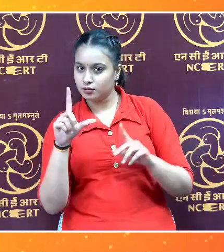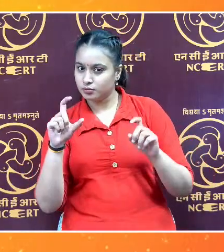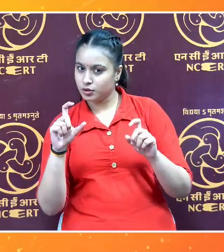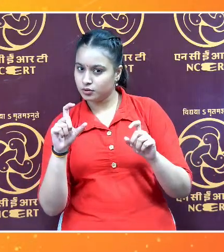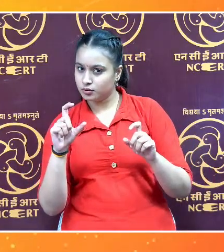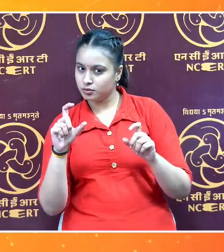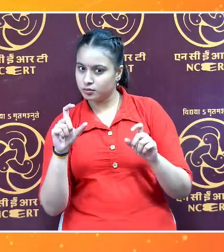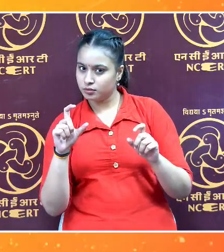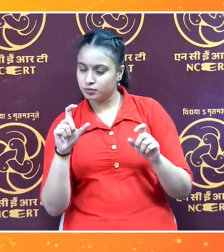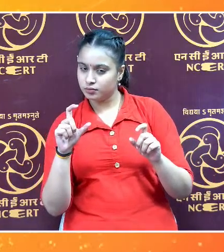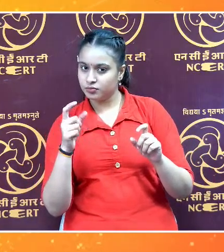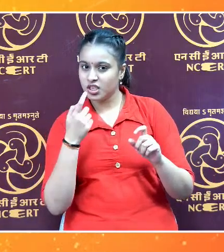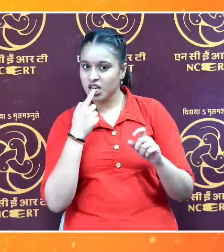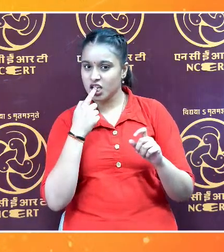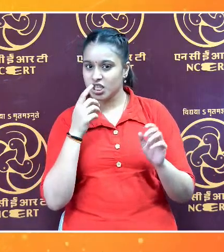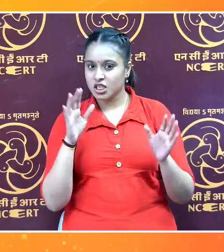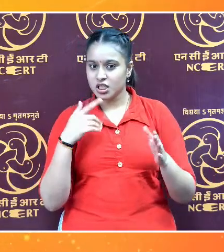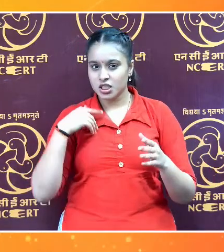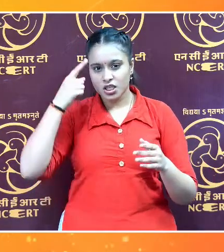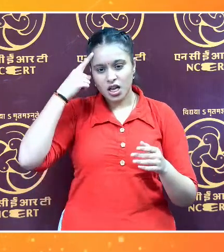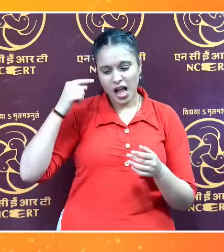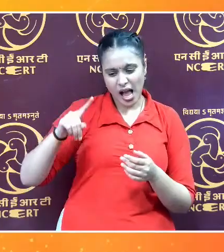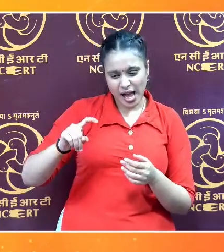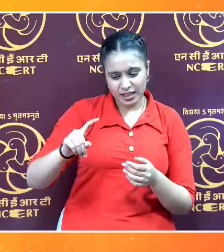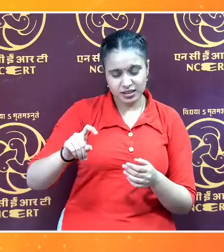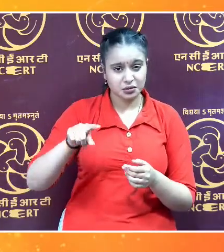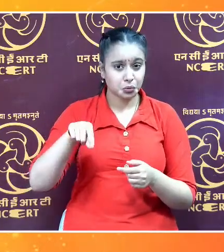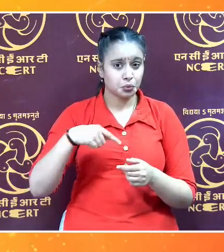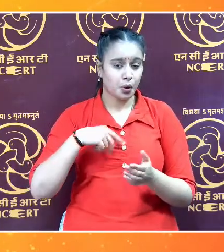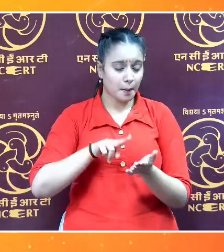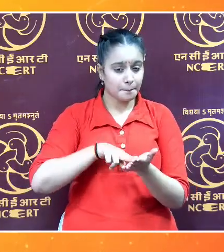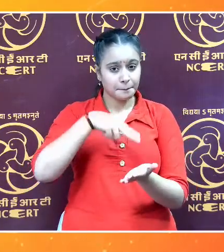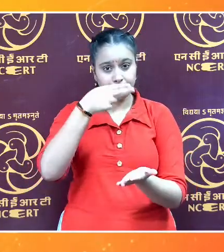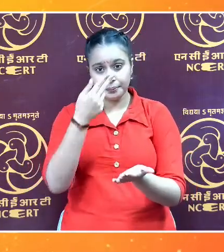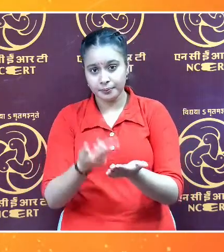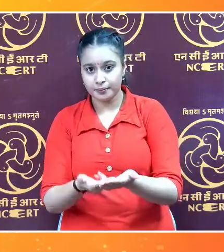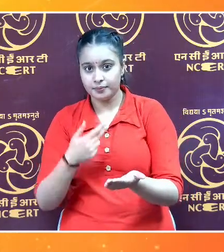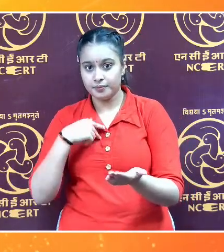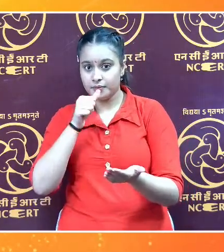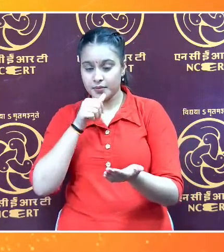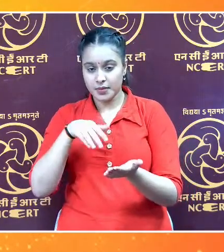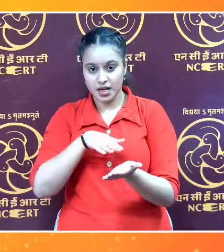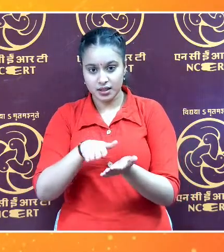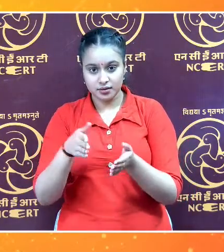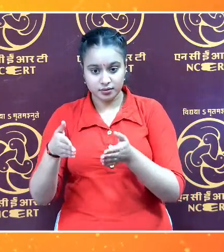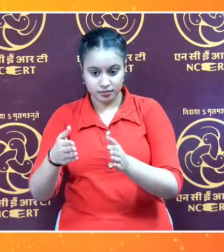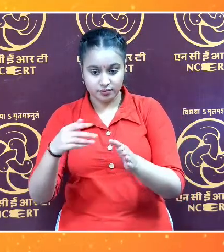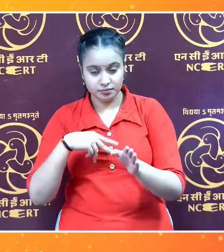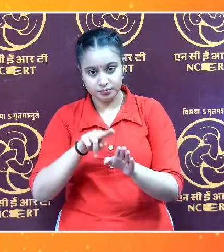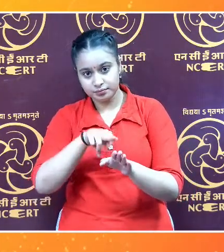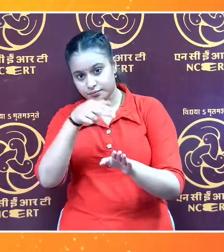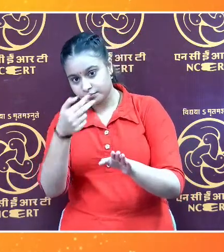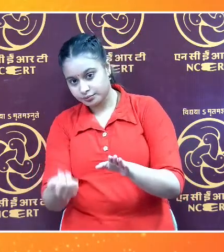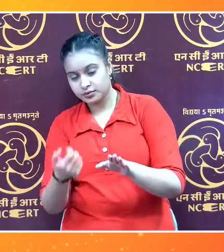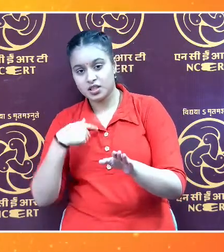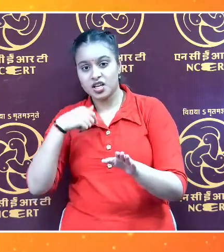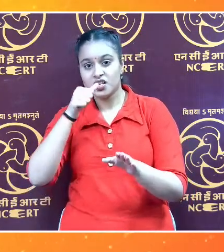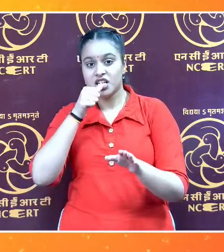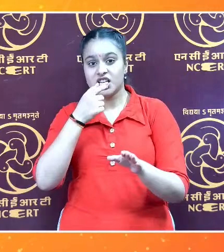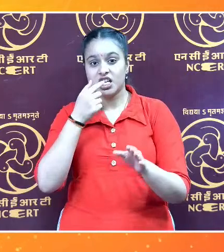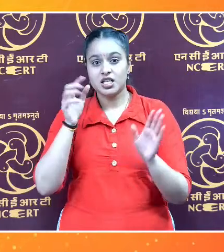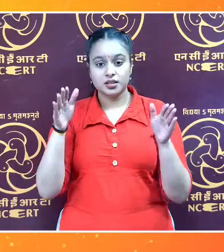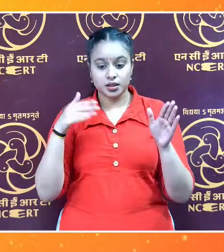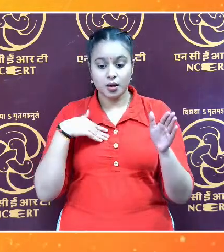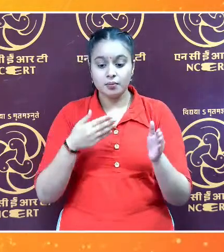adjacent to the dove that there is an ant in trouble. Yes, the ant fell down in the stream. Okay. And then what happened? And dove helped the ant